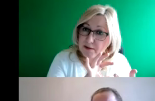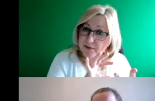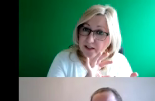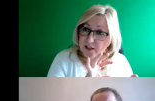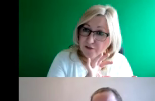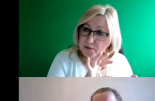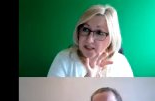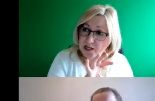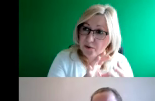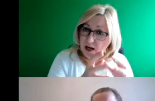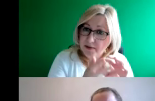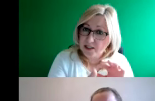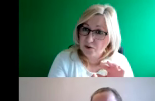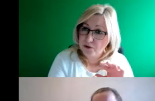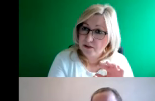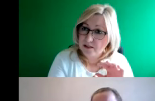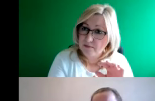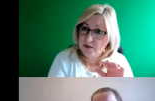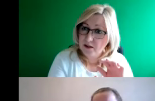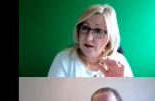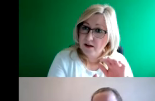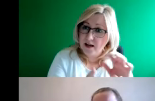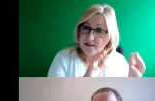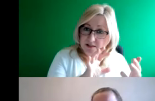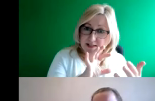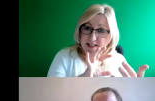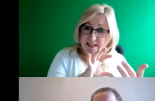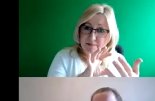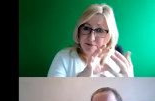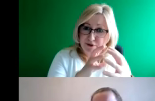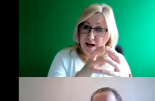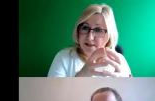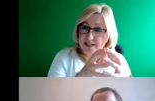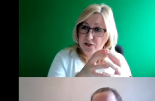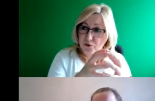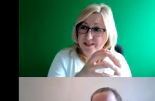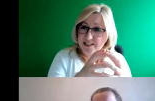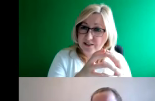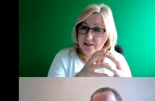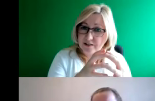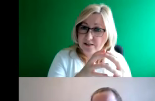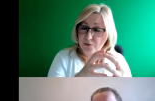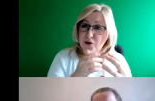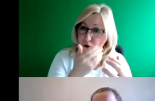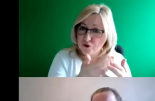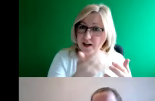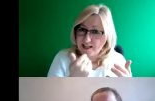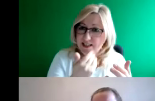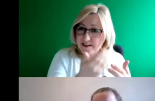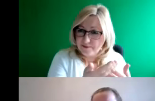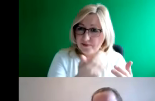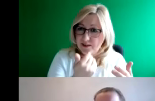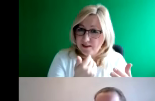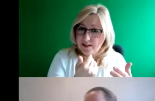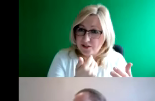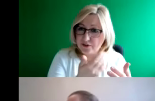want to make people feel comfortable, we tend to accommodate towards them, and ideally then people are accommodating towards each other, so we're